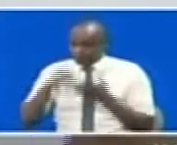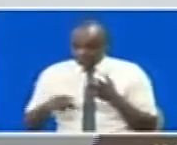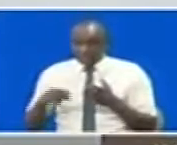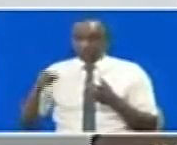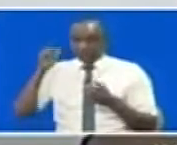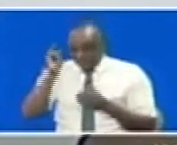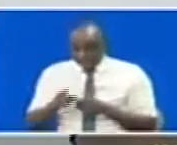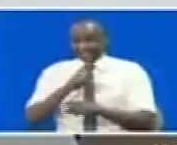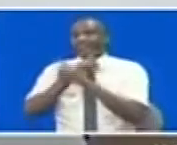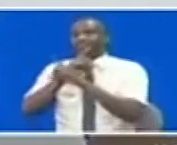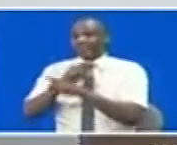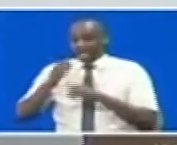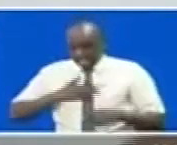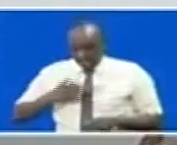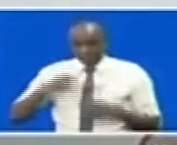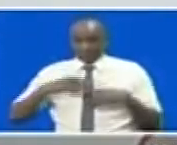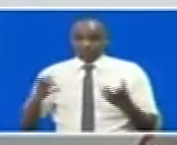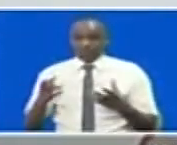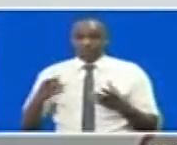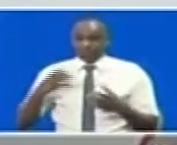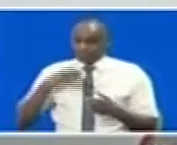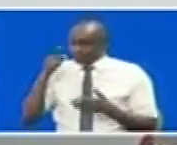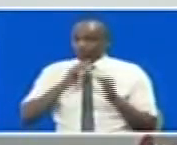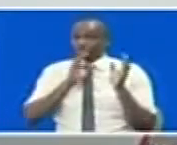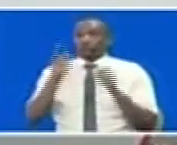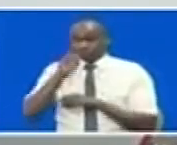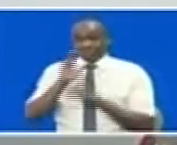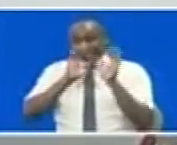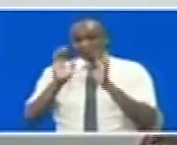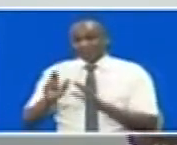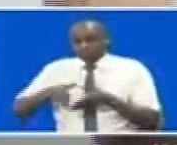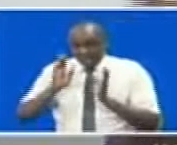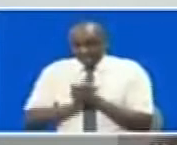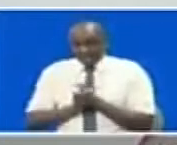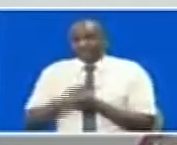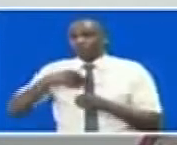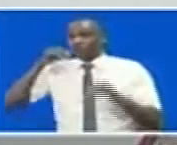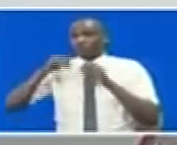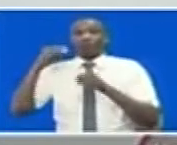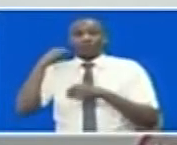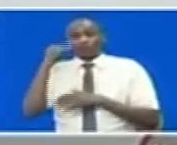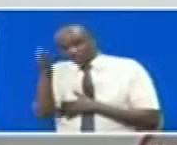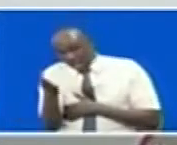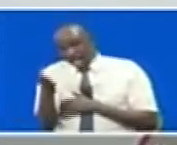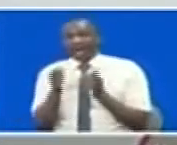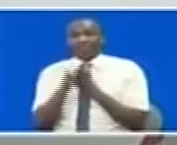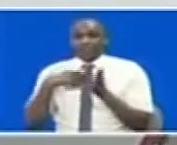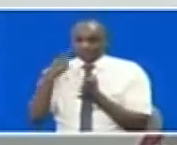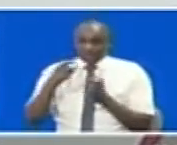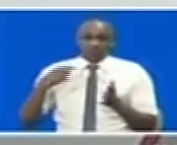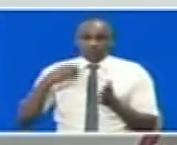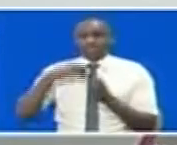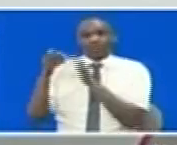need to defend ourselves. So it became one of the campaign issues. So are we voting for criminals on one hand, on the other side, we are